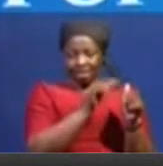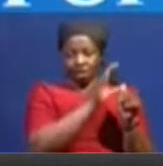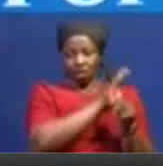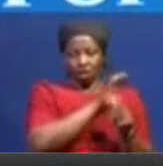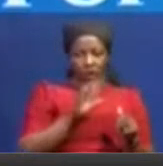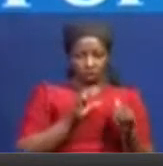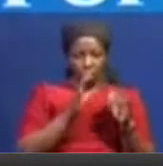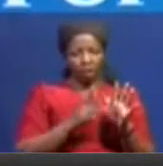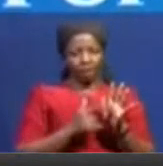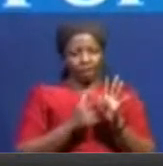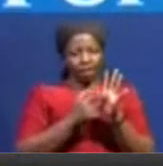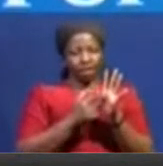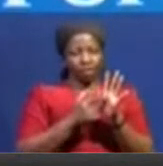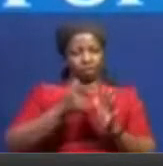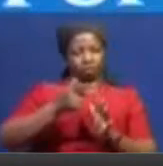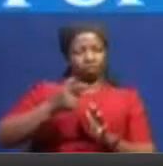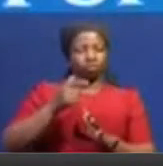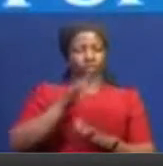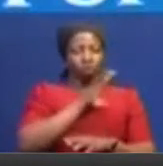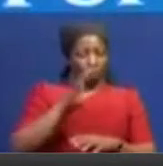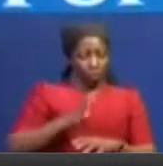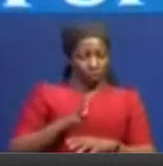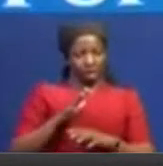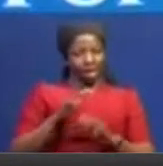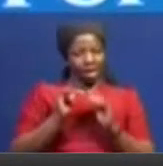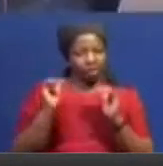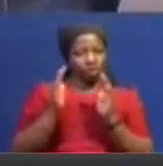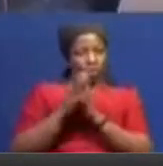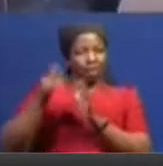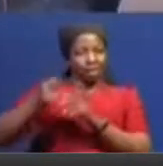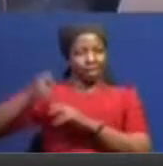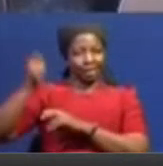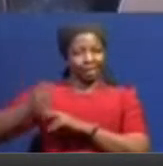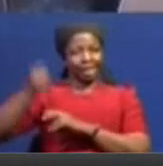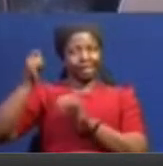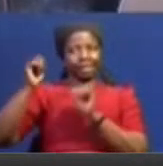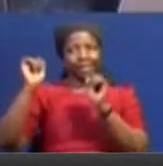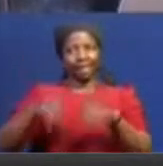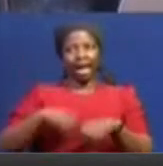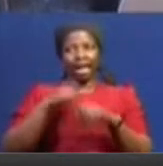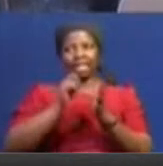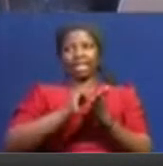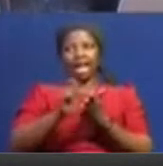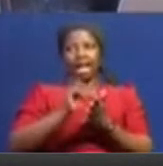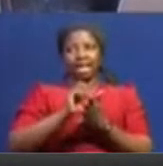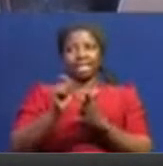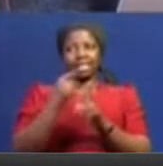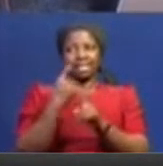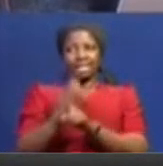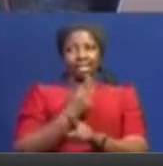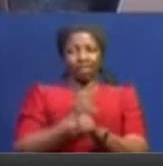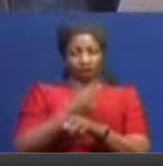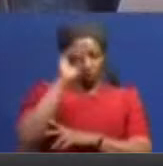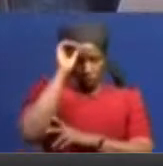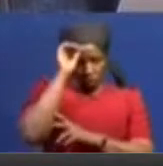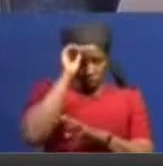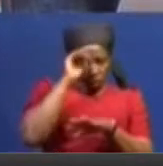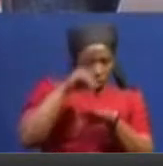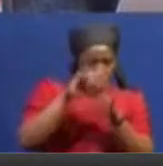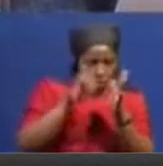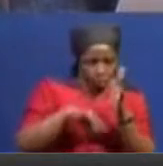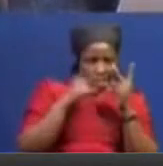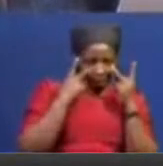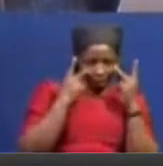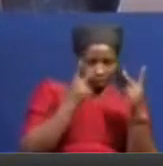commissioners, like judges of the Supreme Court, can write dissenting opinions on what they saw